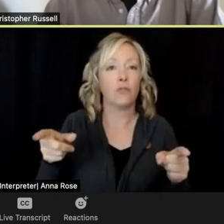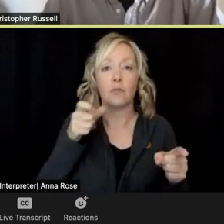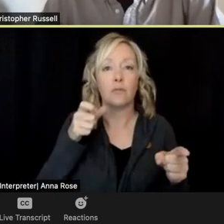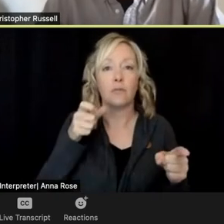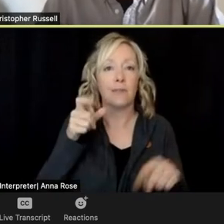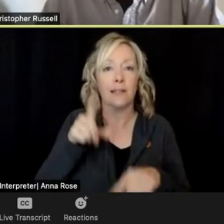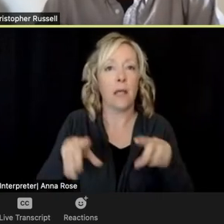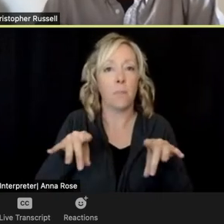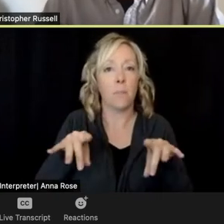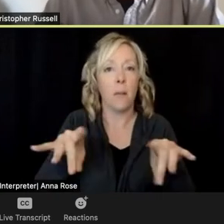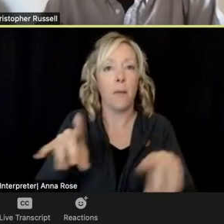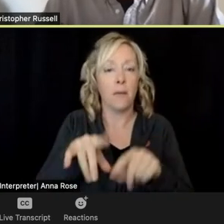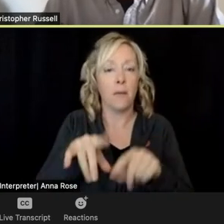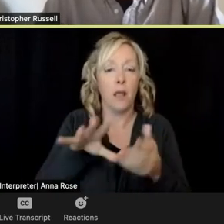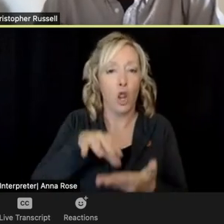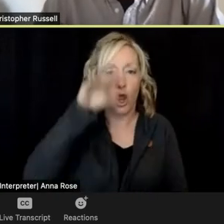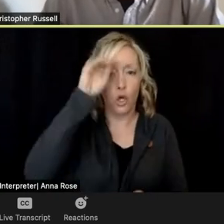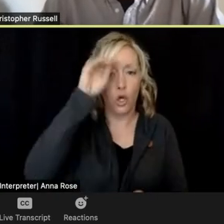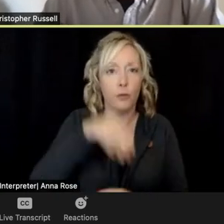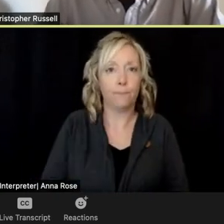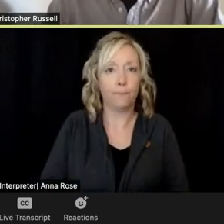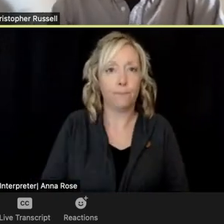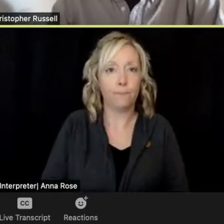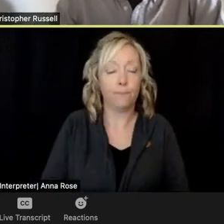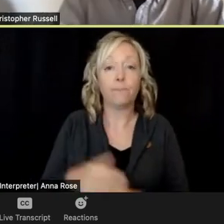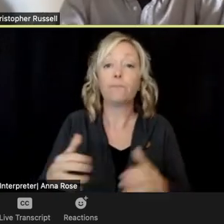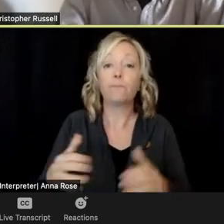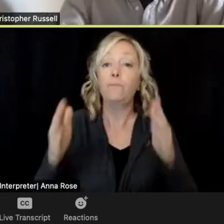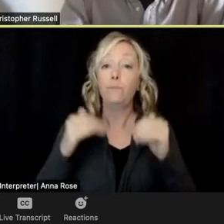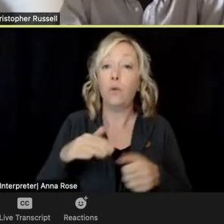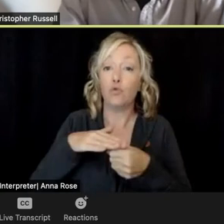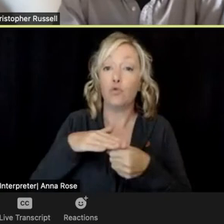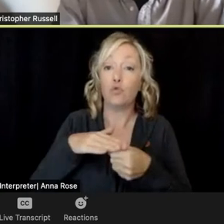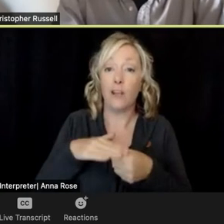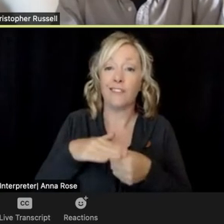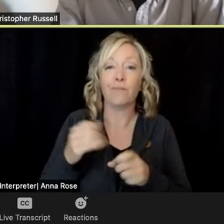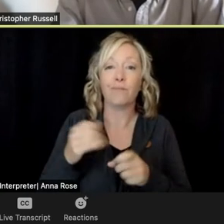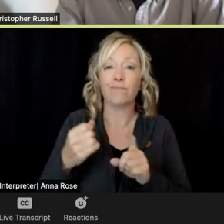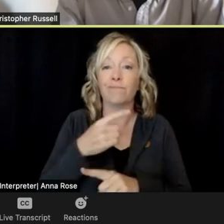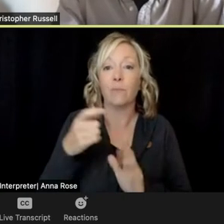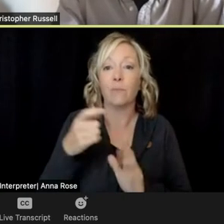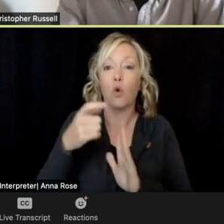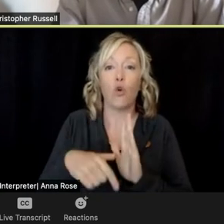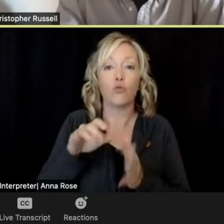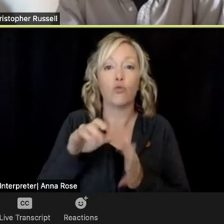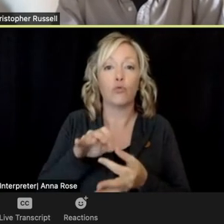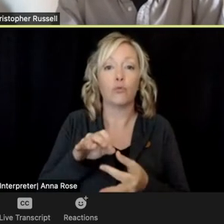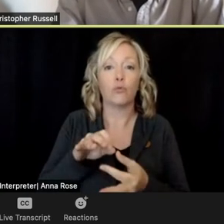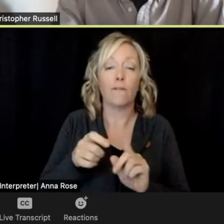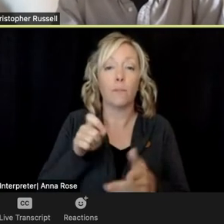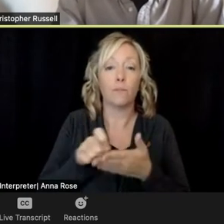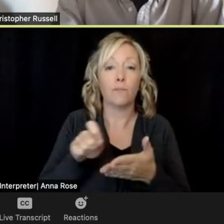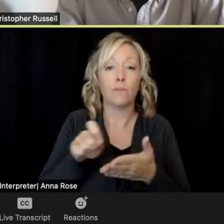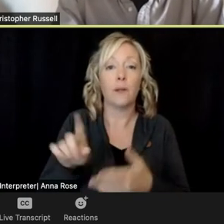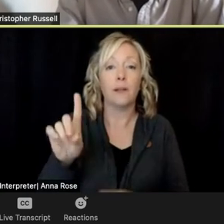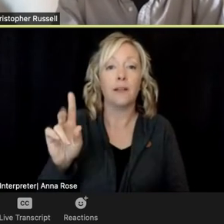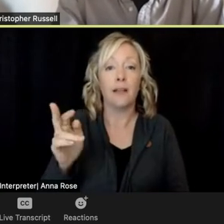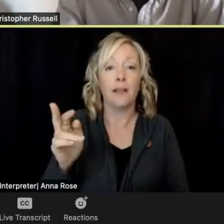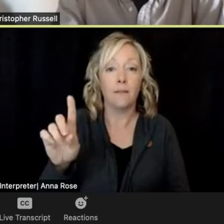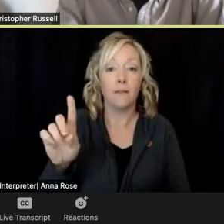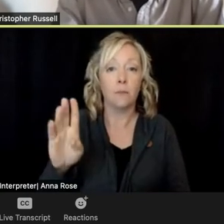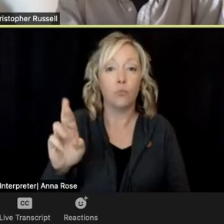Now, stress, and this is a great article by David Brown, comes out of field of deafblindness and charge syndrome in particular, but I think we